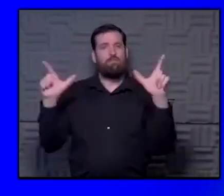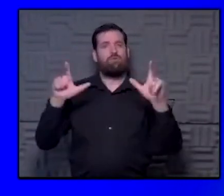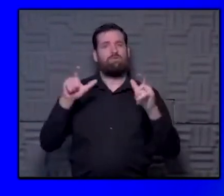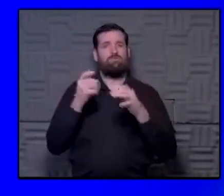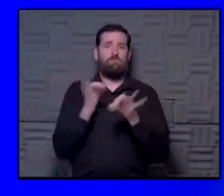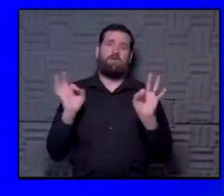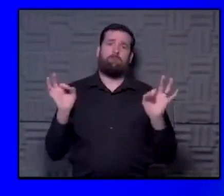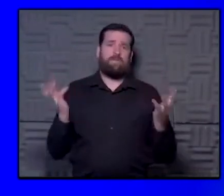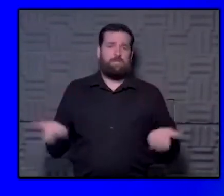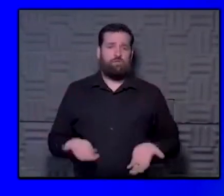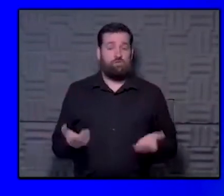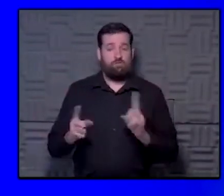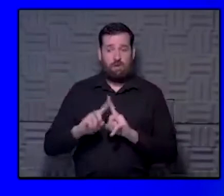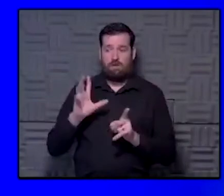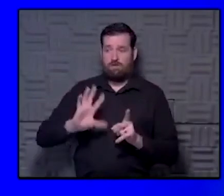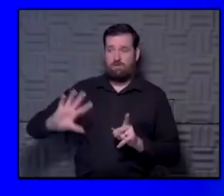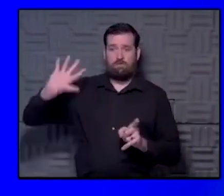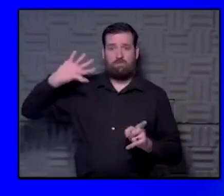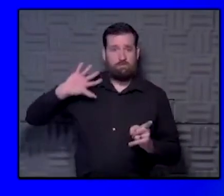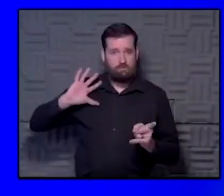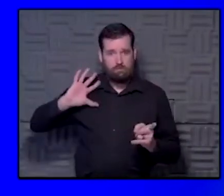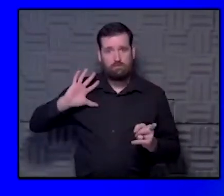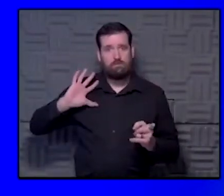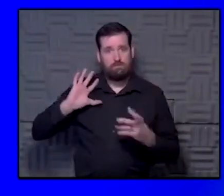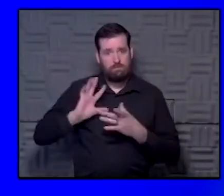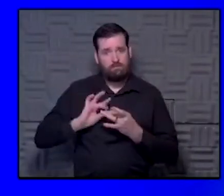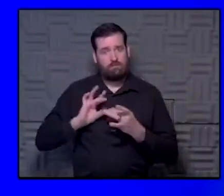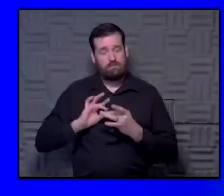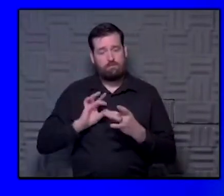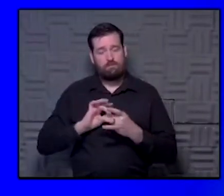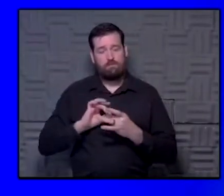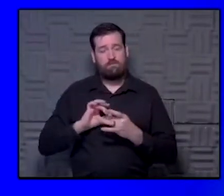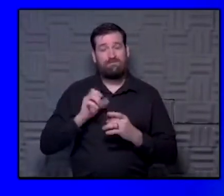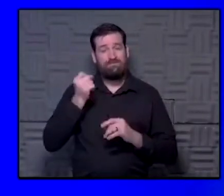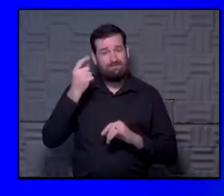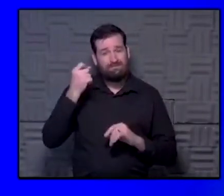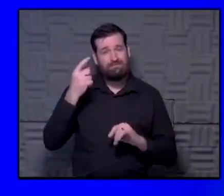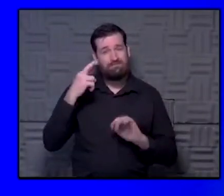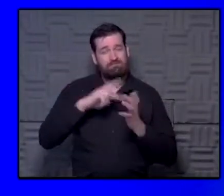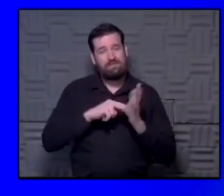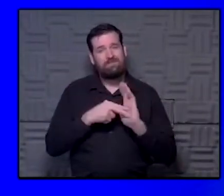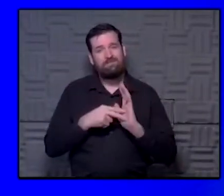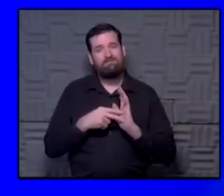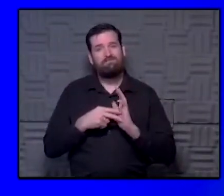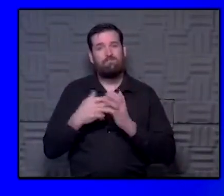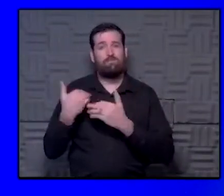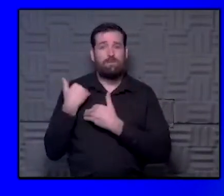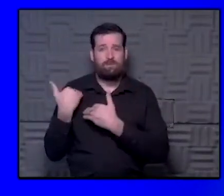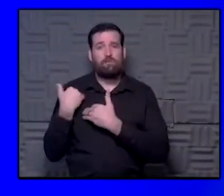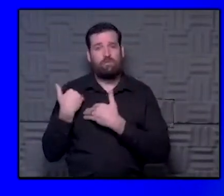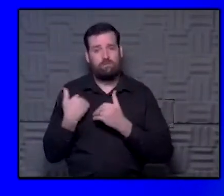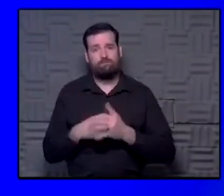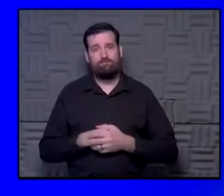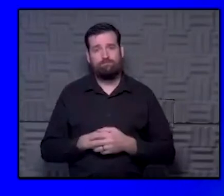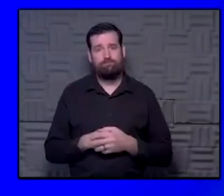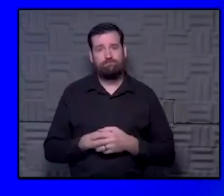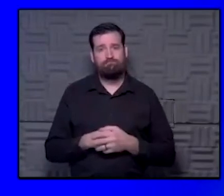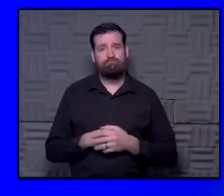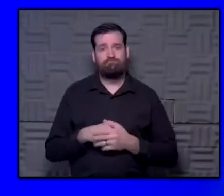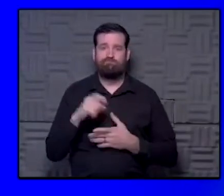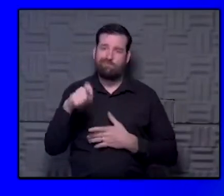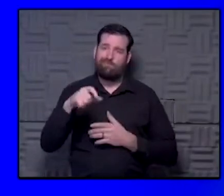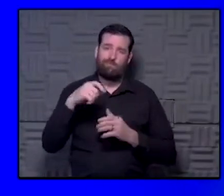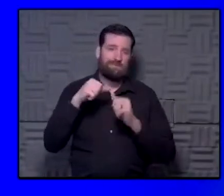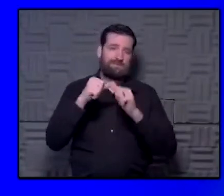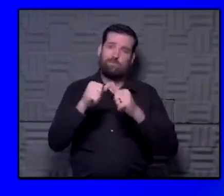as you said in the past, with that individual freedom comes responsibility, and so I think we need to continue to